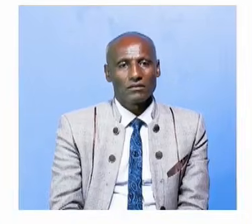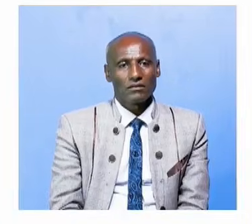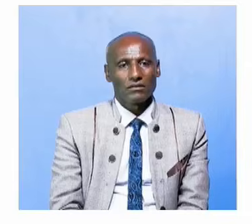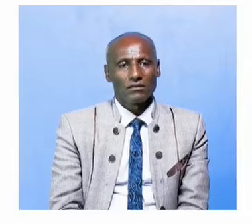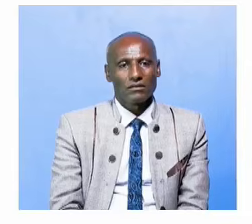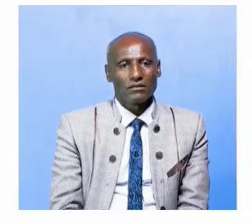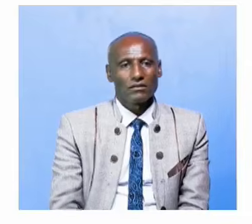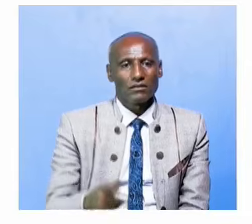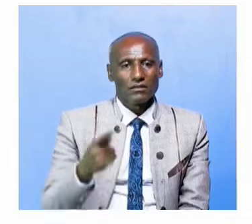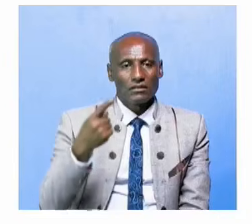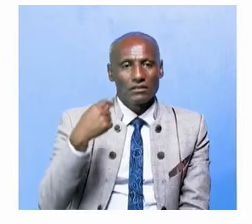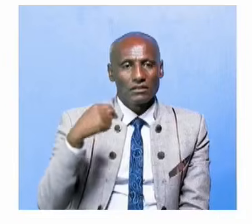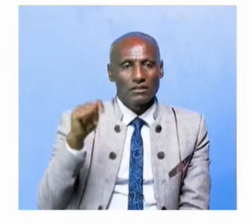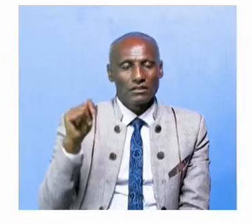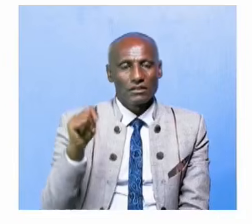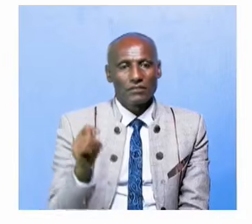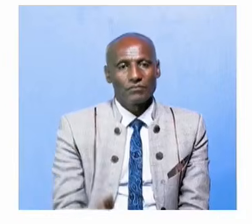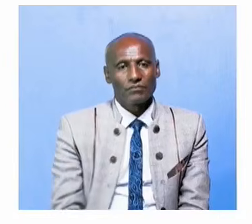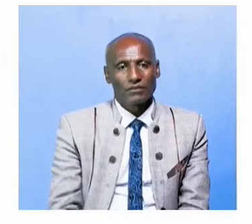The